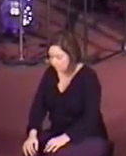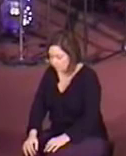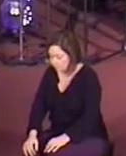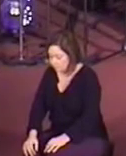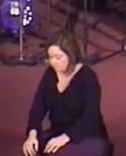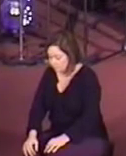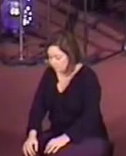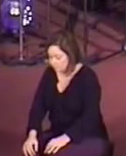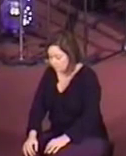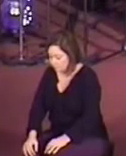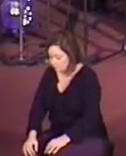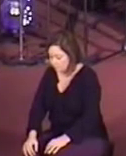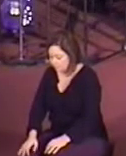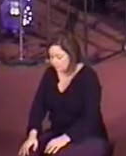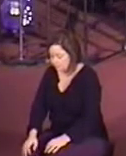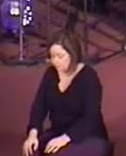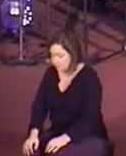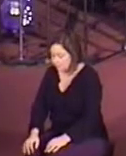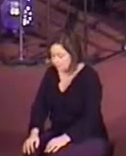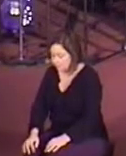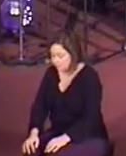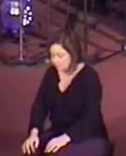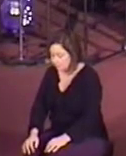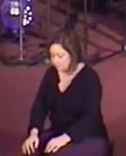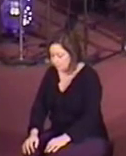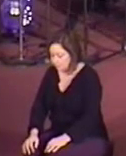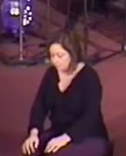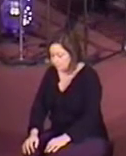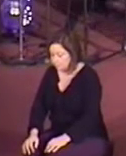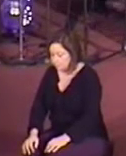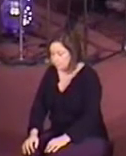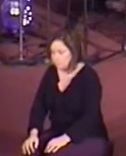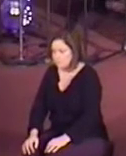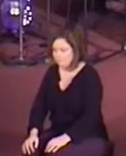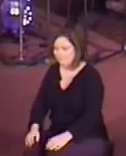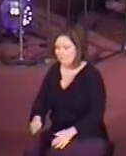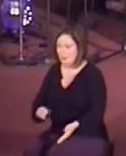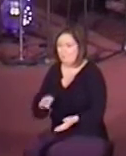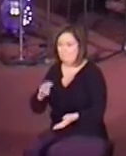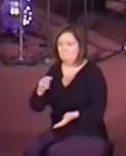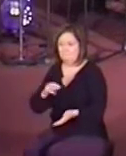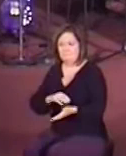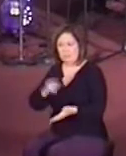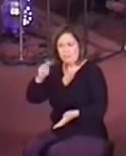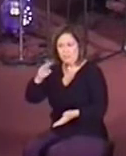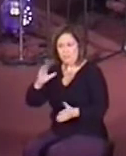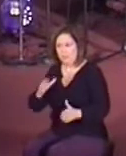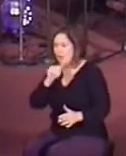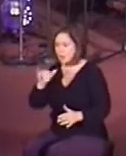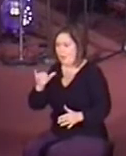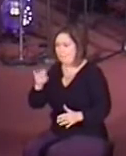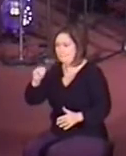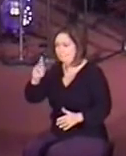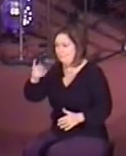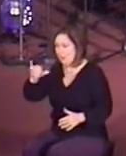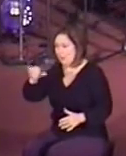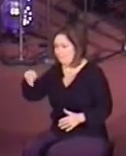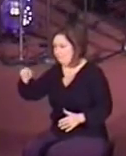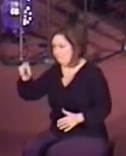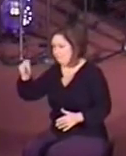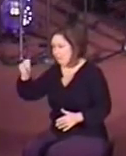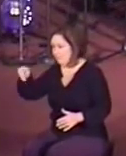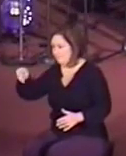make known to me the interpretation of the dream." The magicians, are not like Harry Potter here, okay? Magicians were